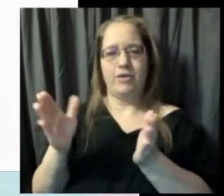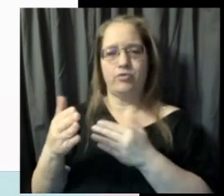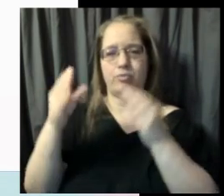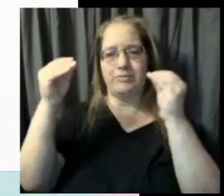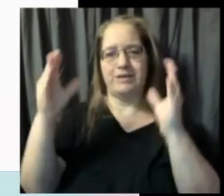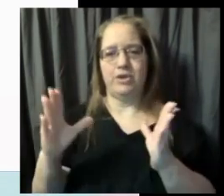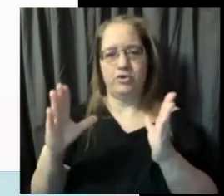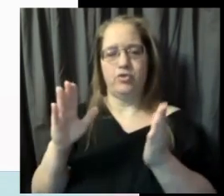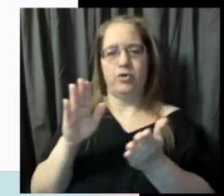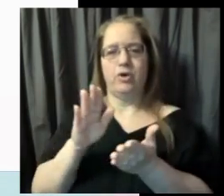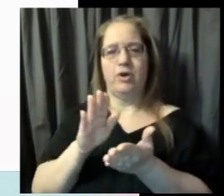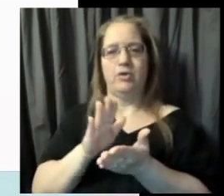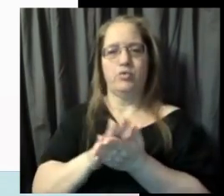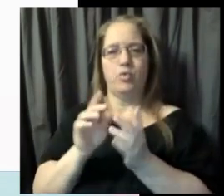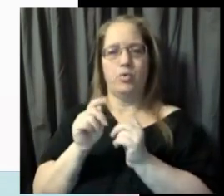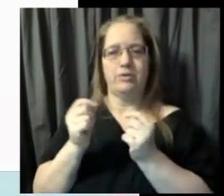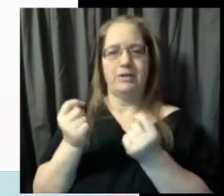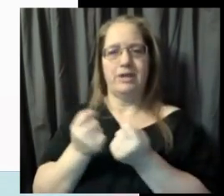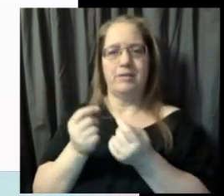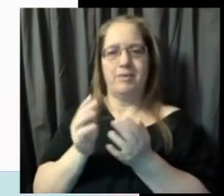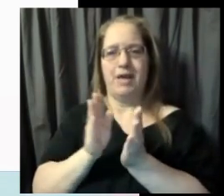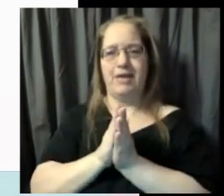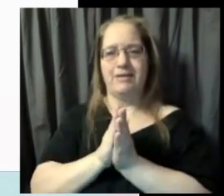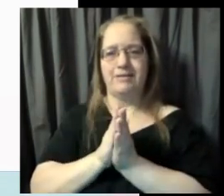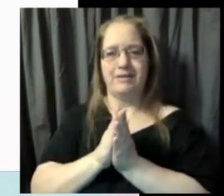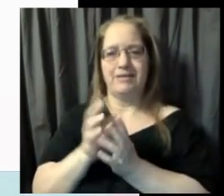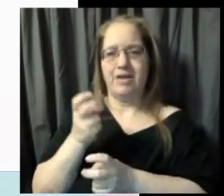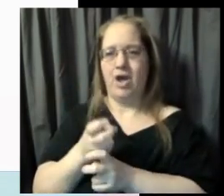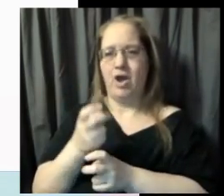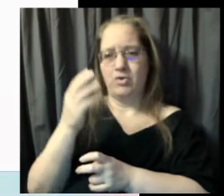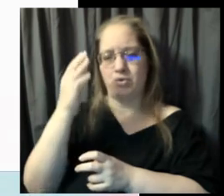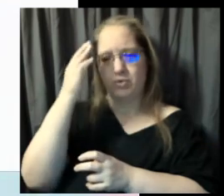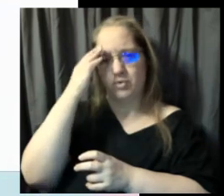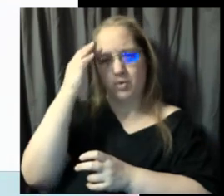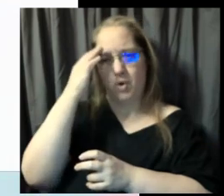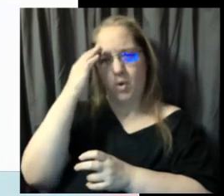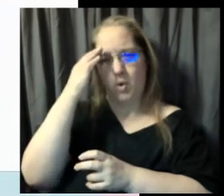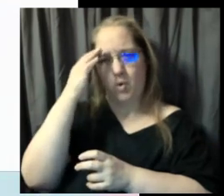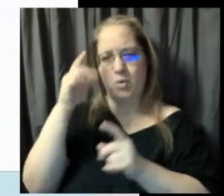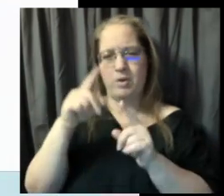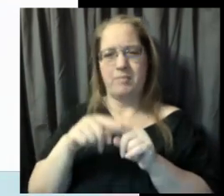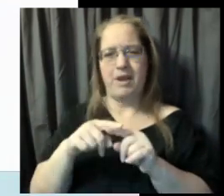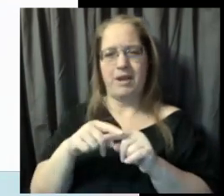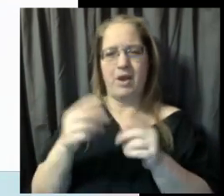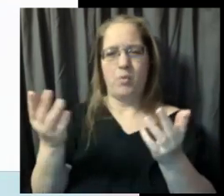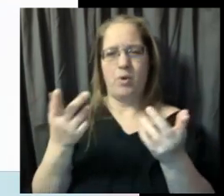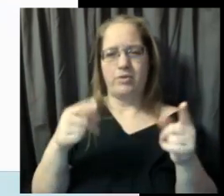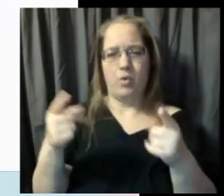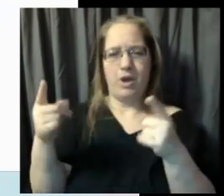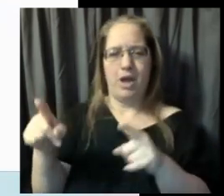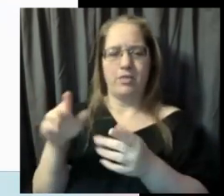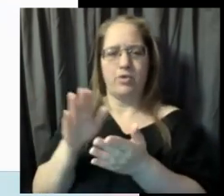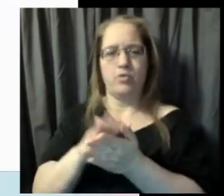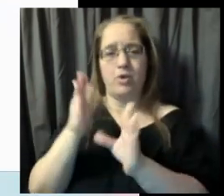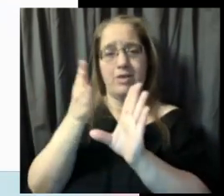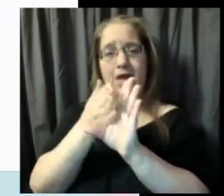at school as well as the school supports to answer that student directed question, because it's hard to really know depending on what's going on. The